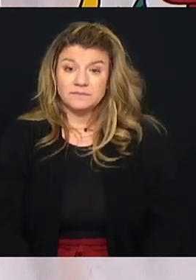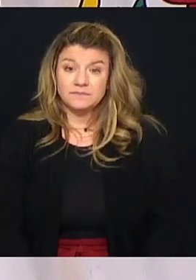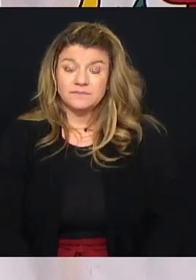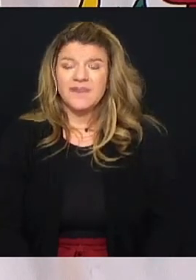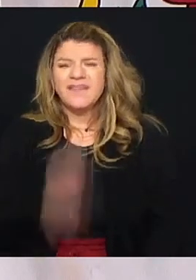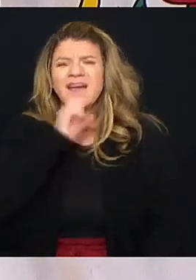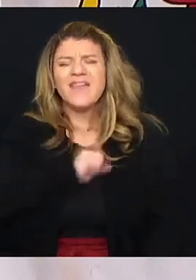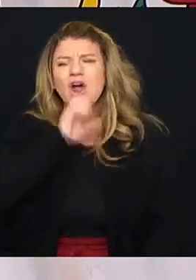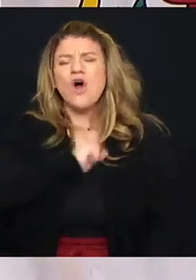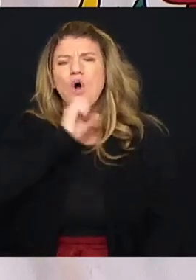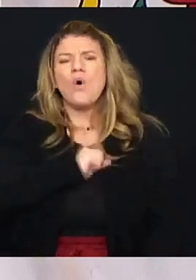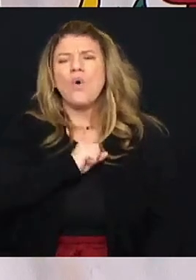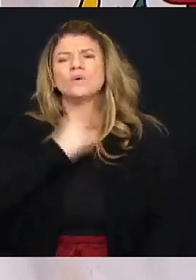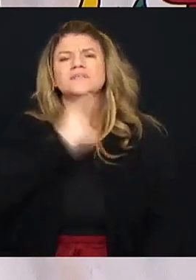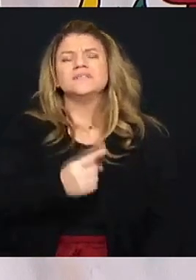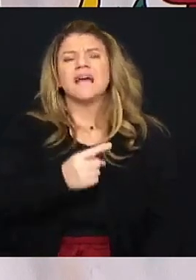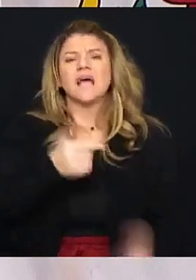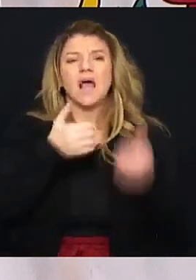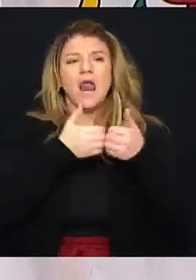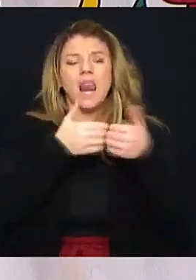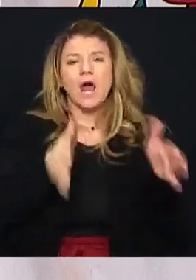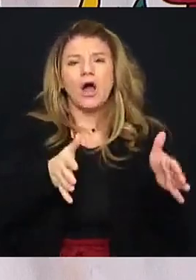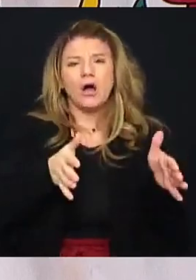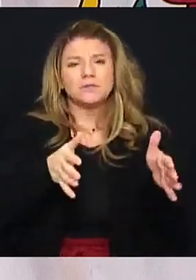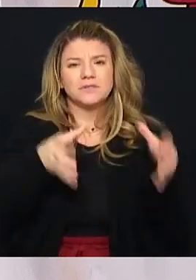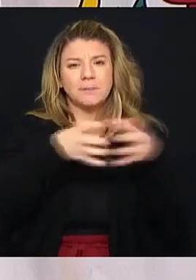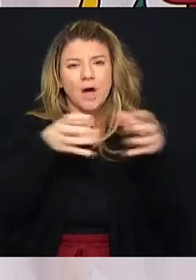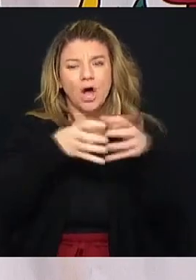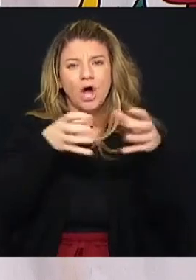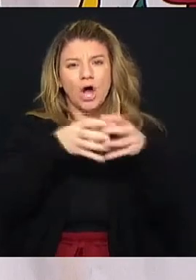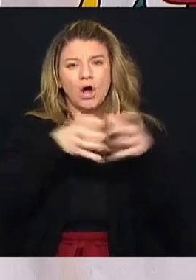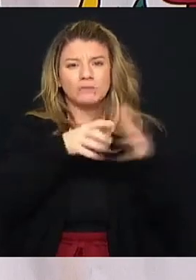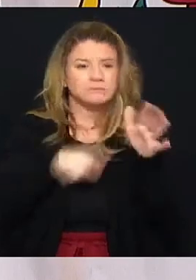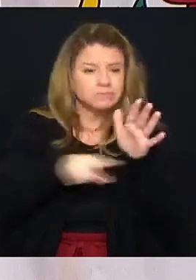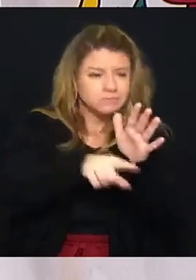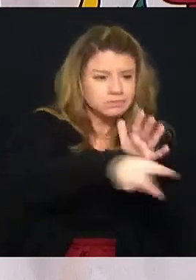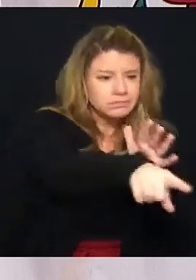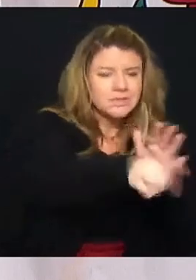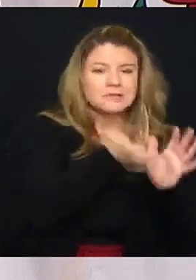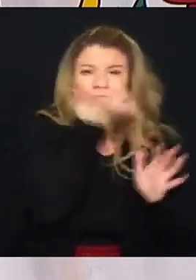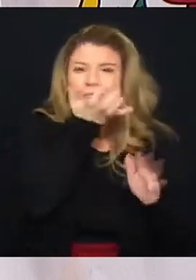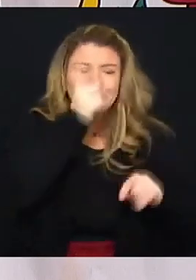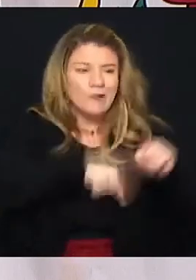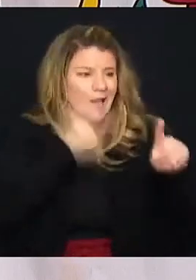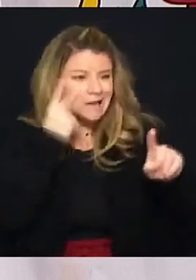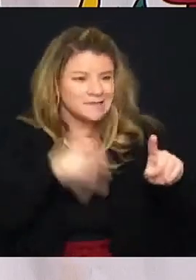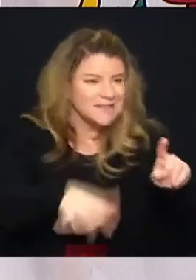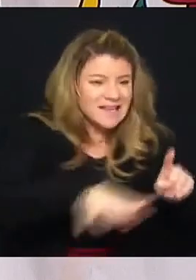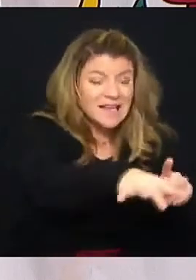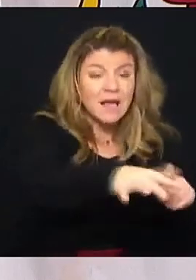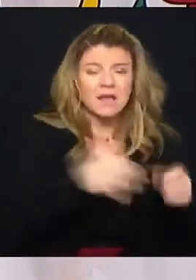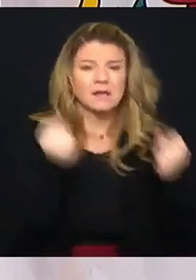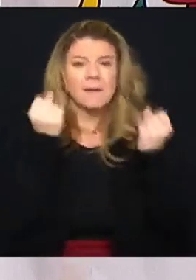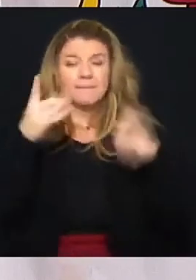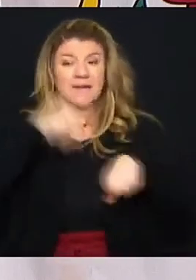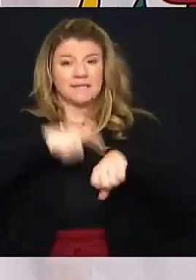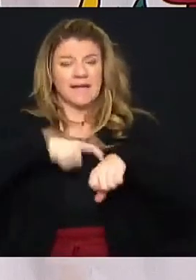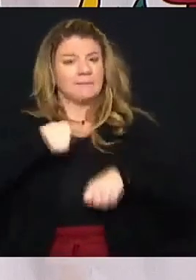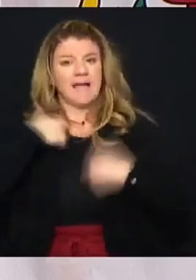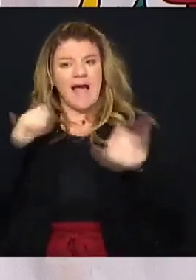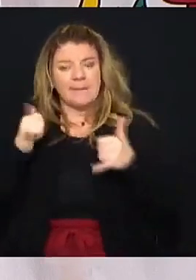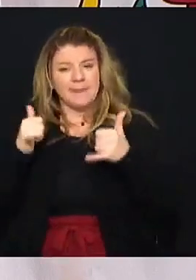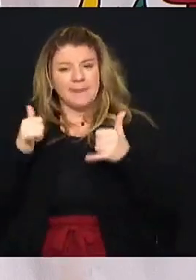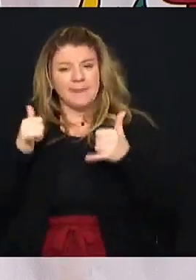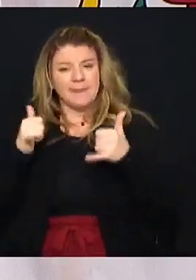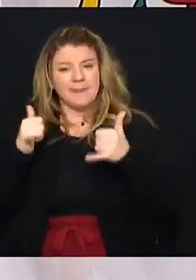the old saying, lost is a ball in high weeds. You know, lots of times when we played ball in the backyards or whatever like that,